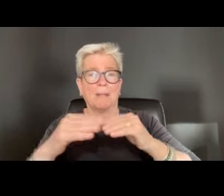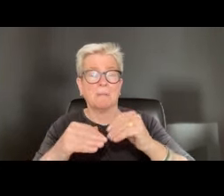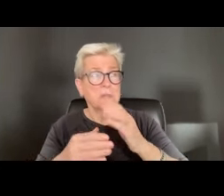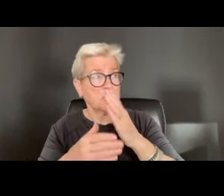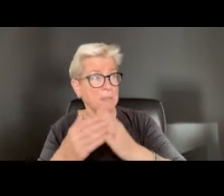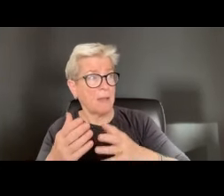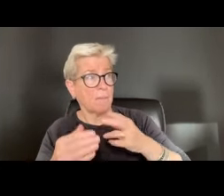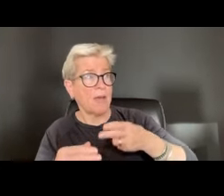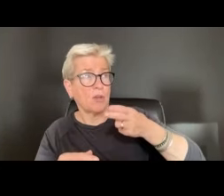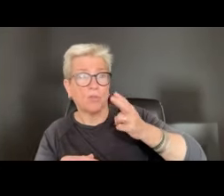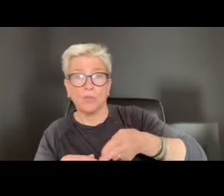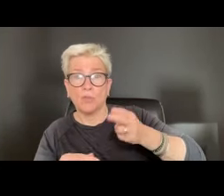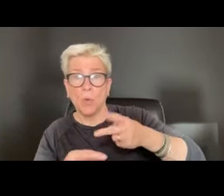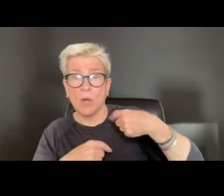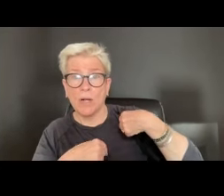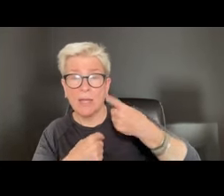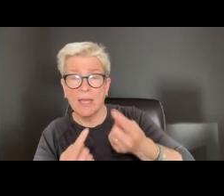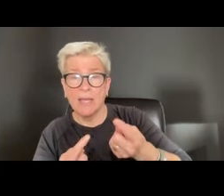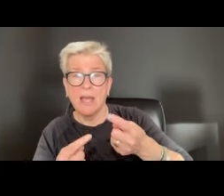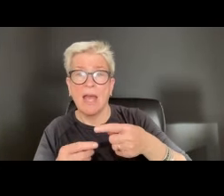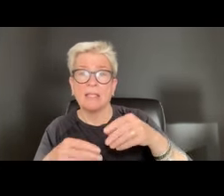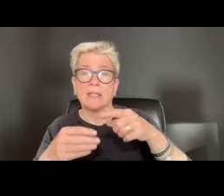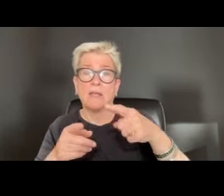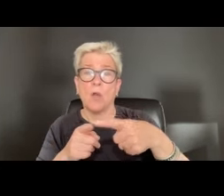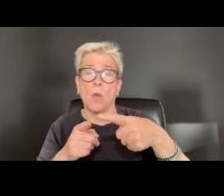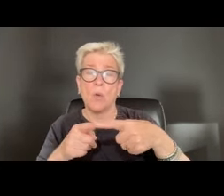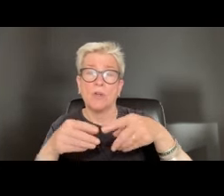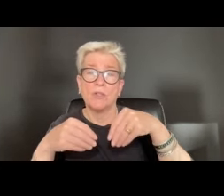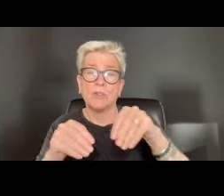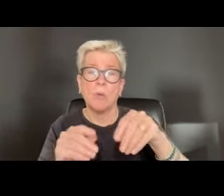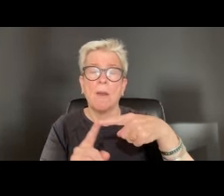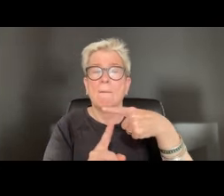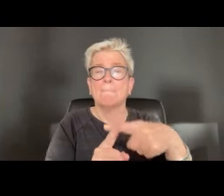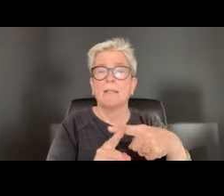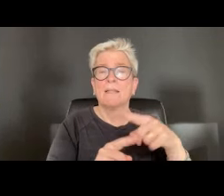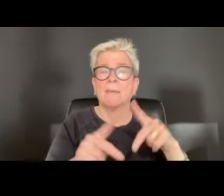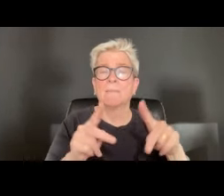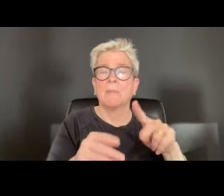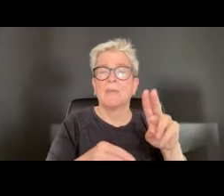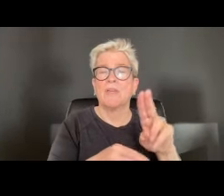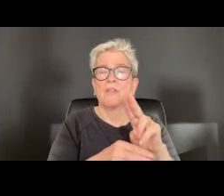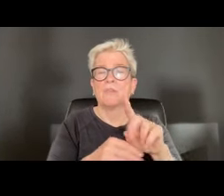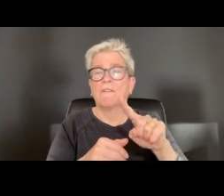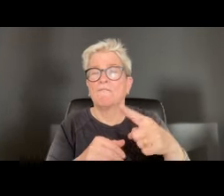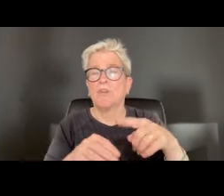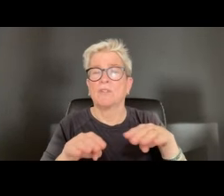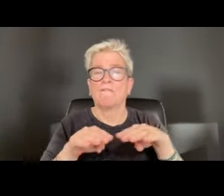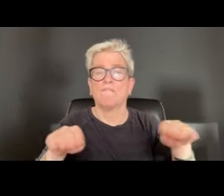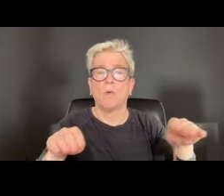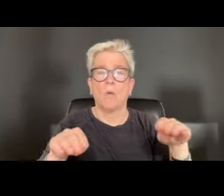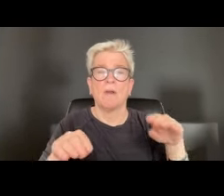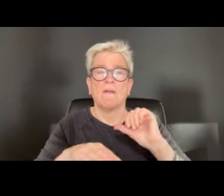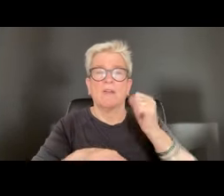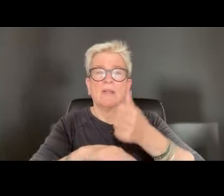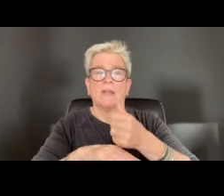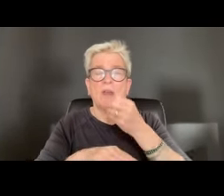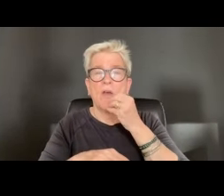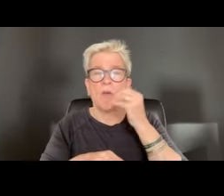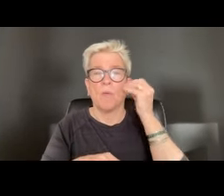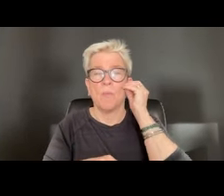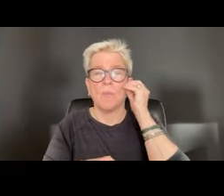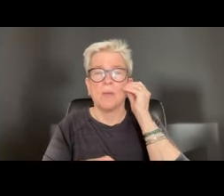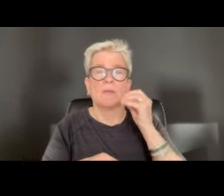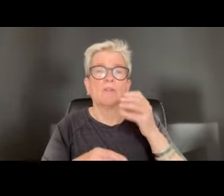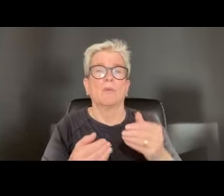developed as corner stores, as well as potentially people using the first floor of an existing home to provide community